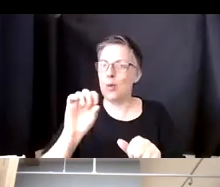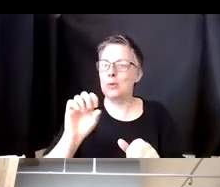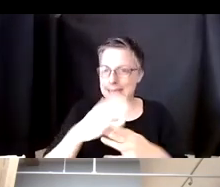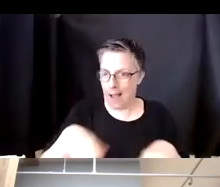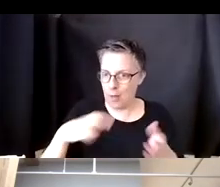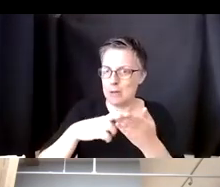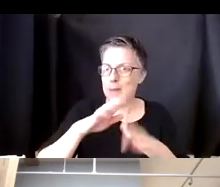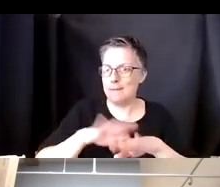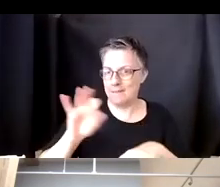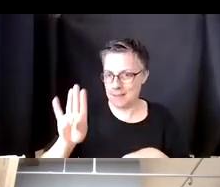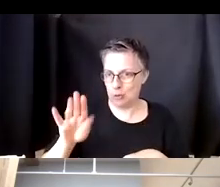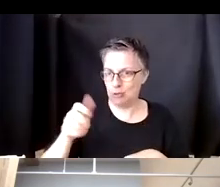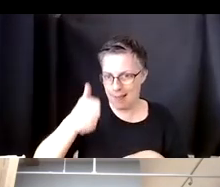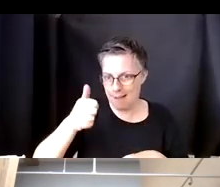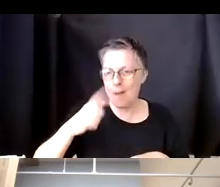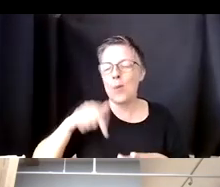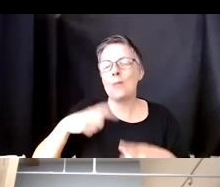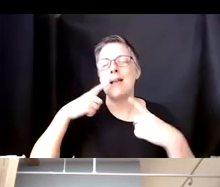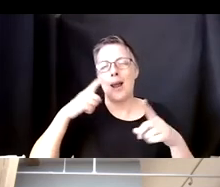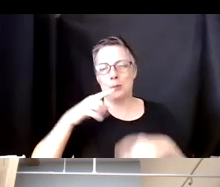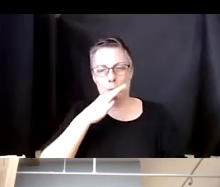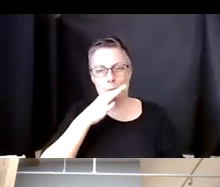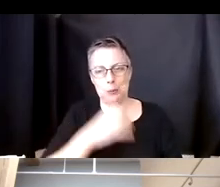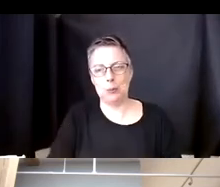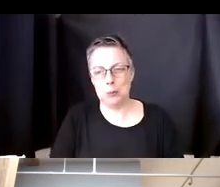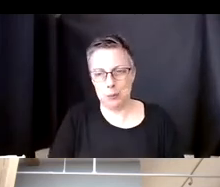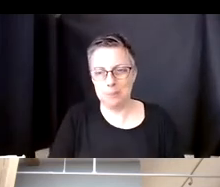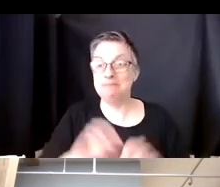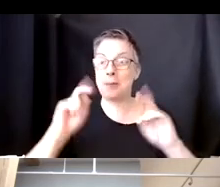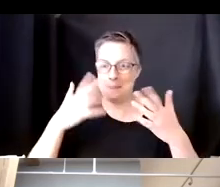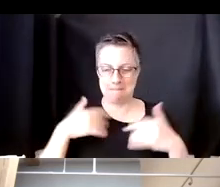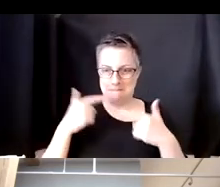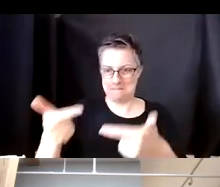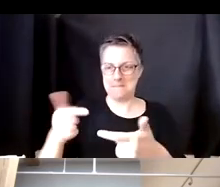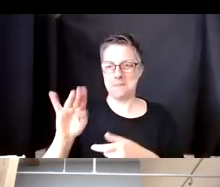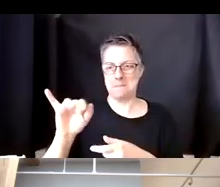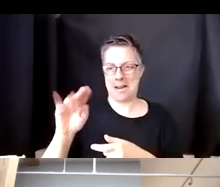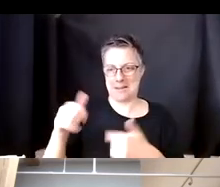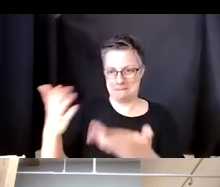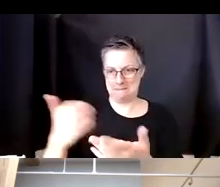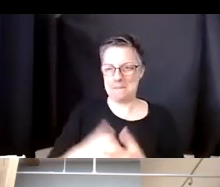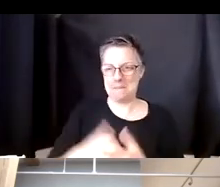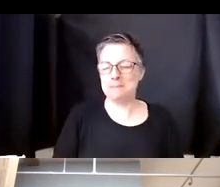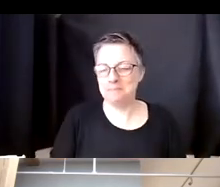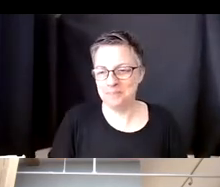Facebook, and we'll make announcements about more information of that. Okay, so now I'll turn it over to Bianca.